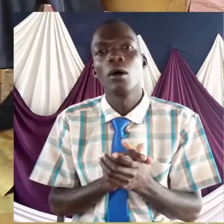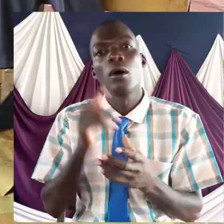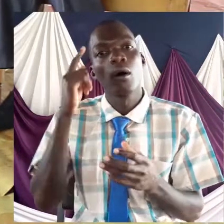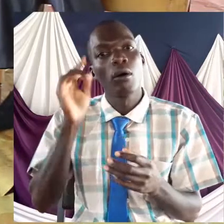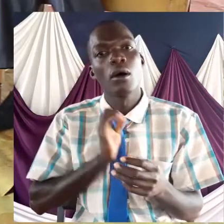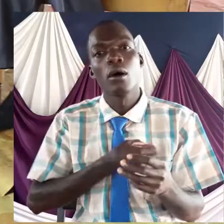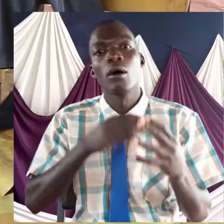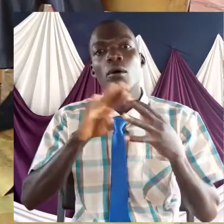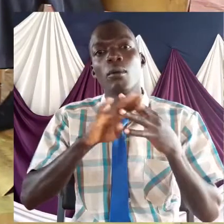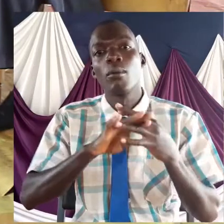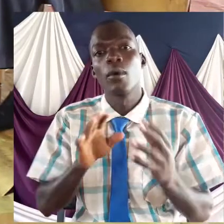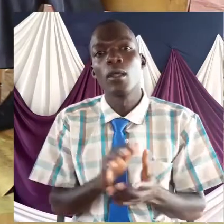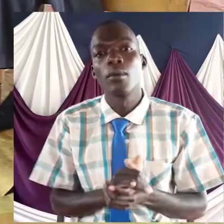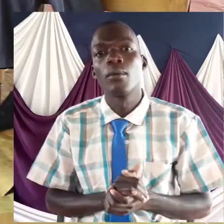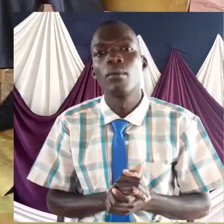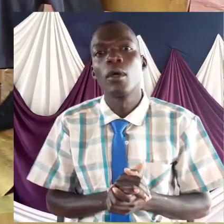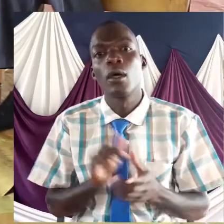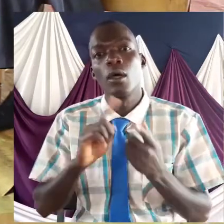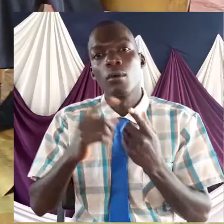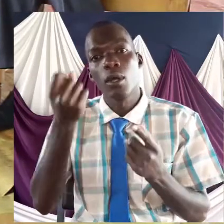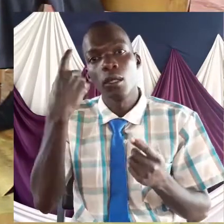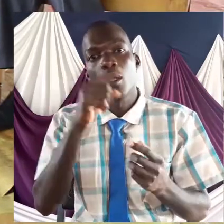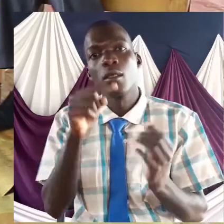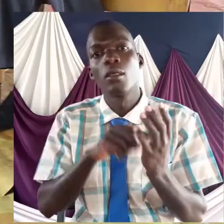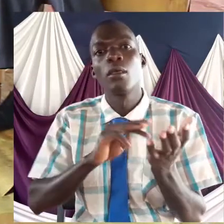members to understand prophecy?